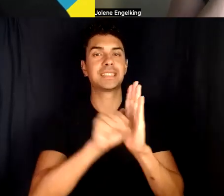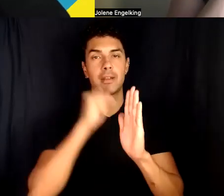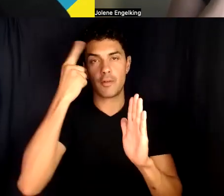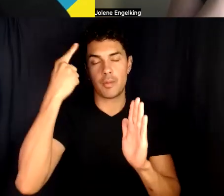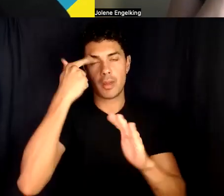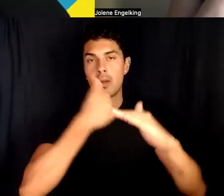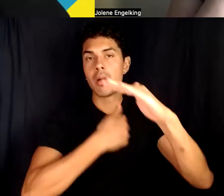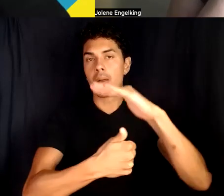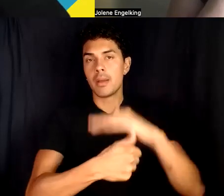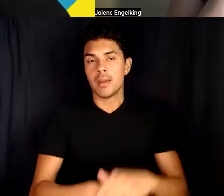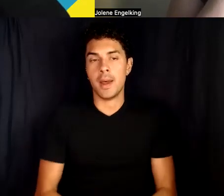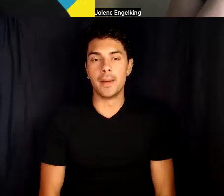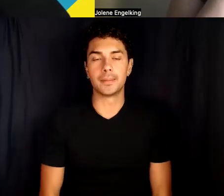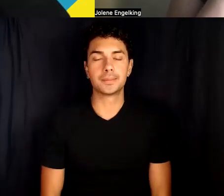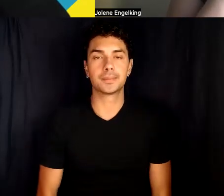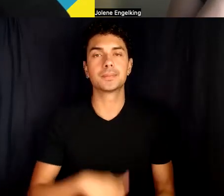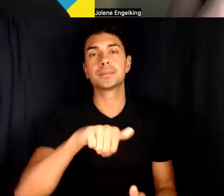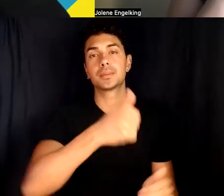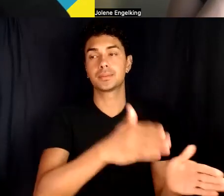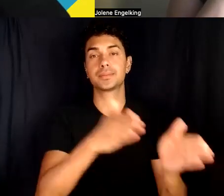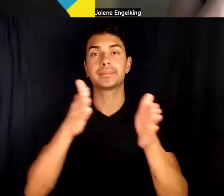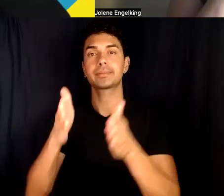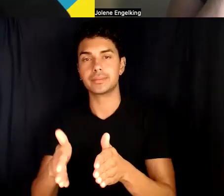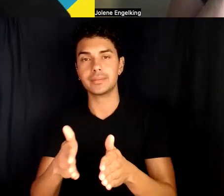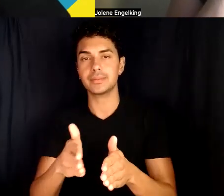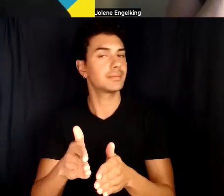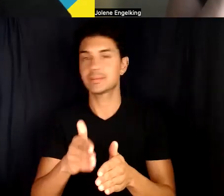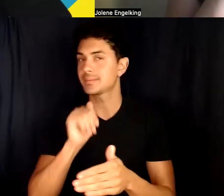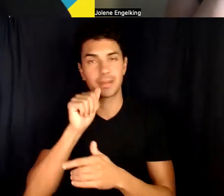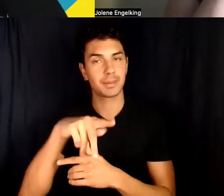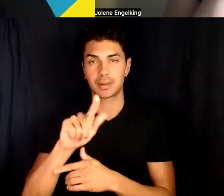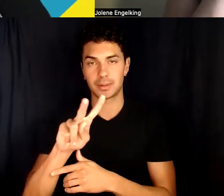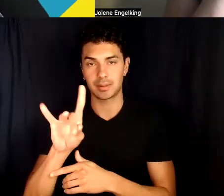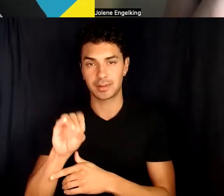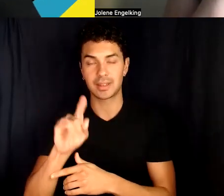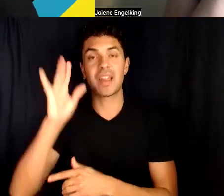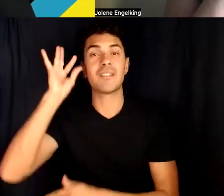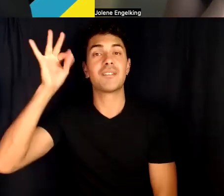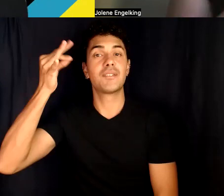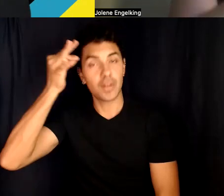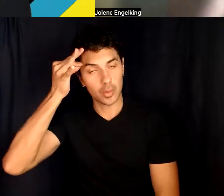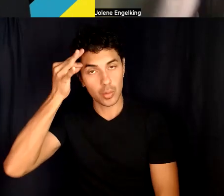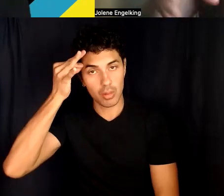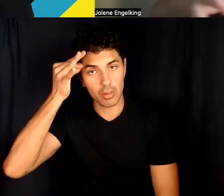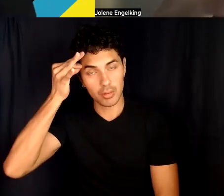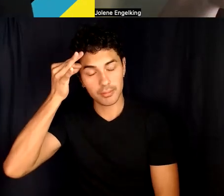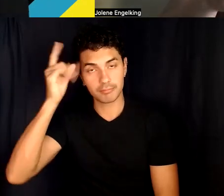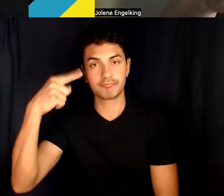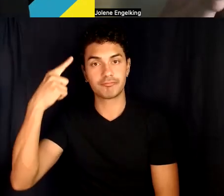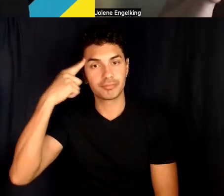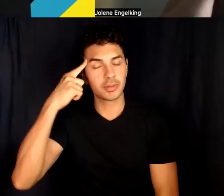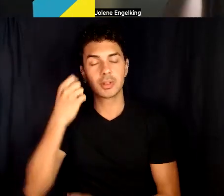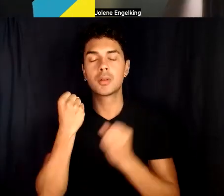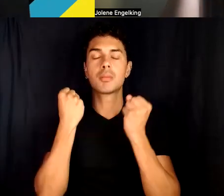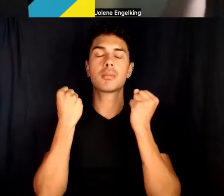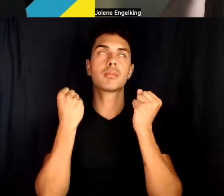But the other never was a non-PL 280. And so it was dealing with the federal government. And it entered into so many